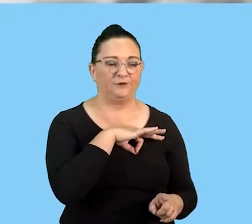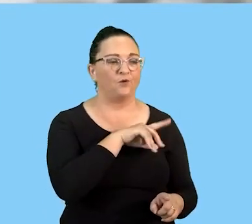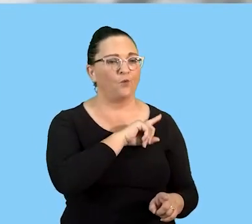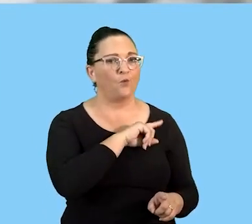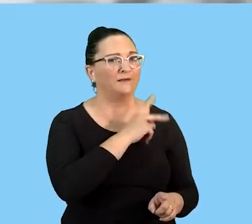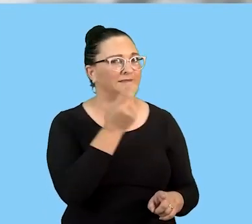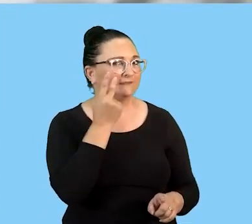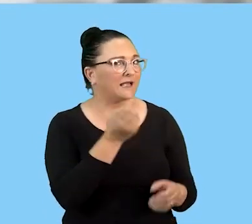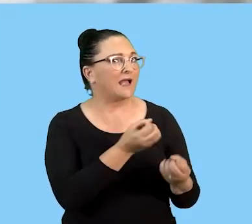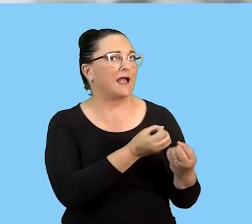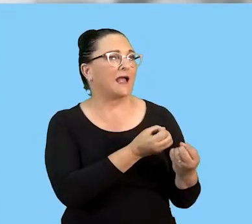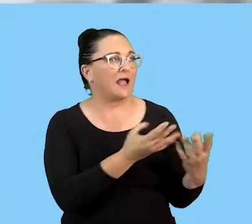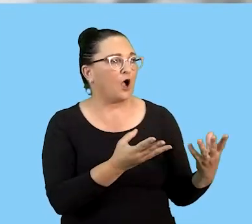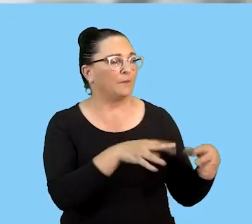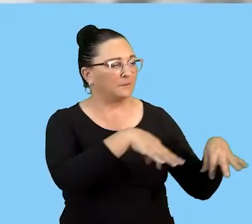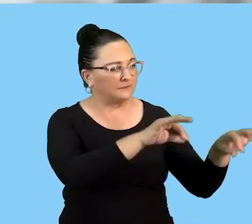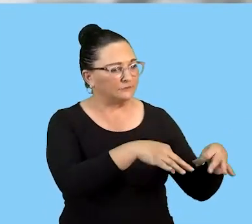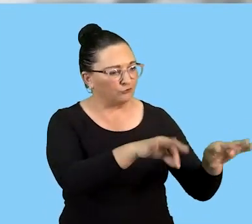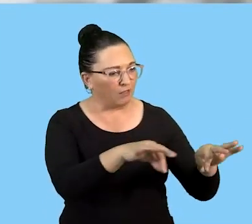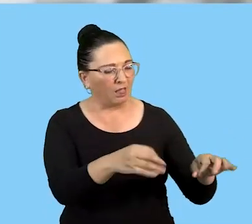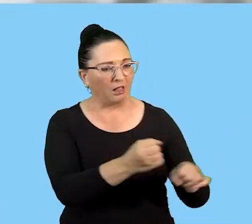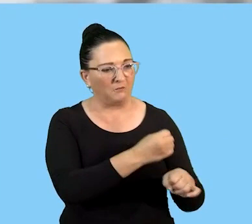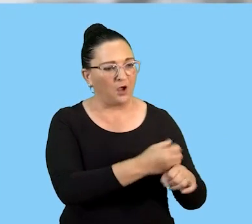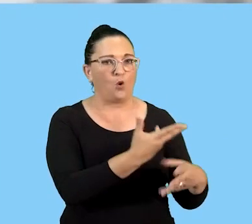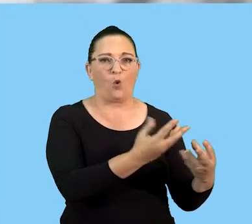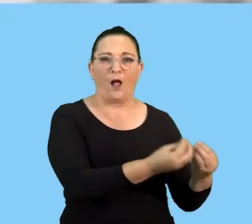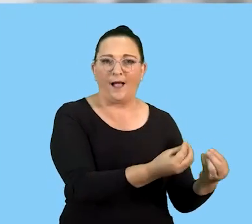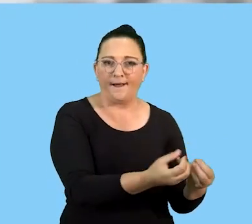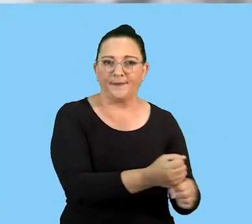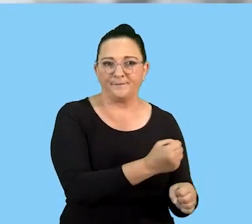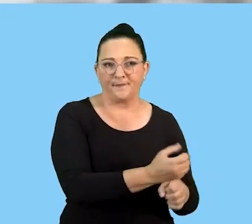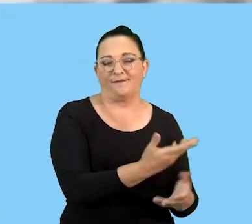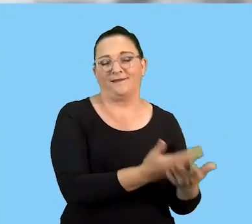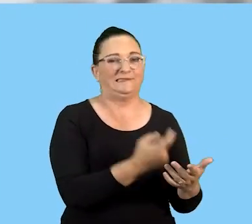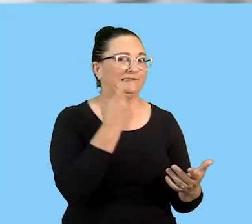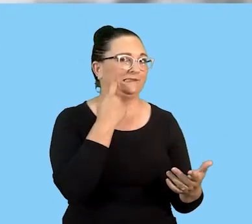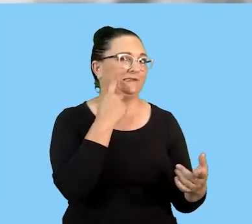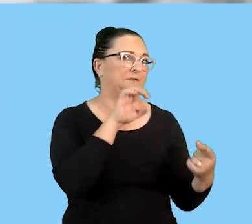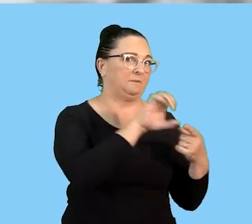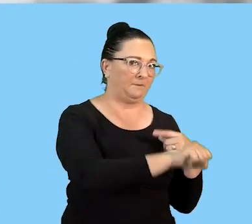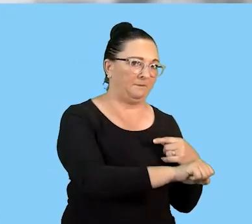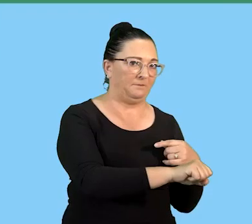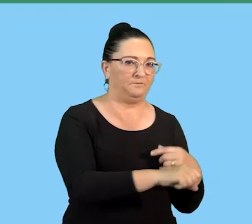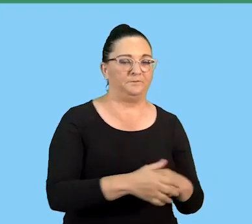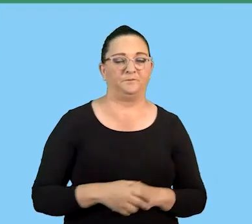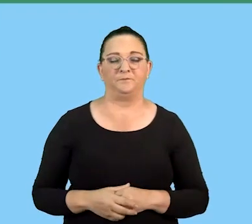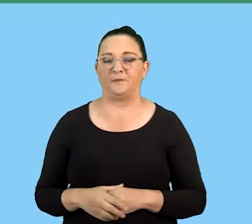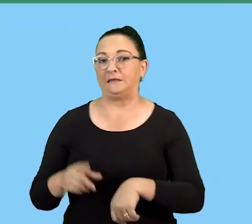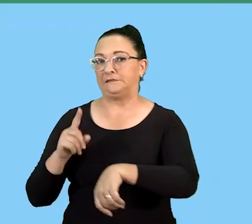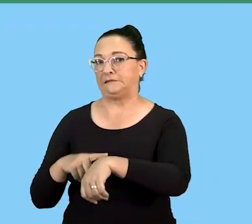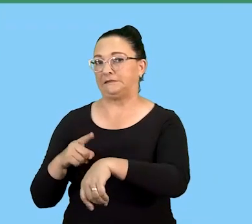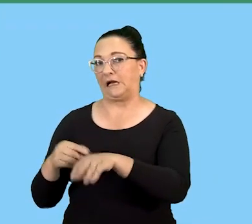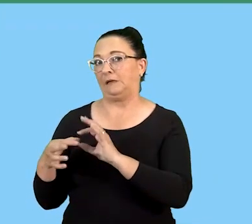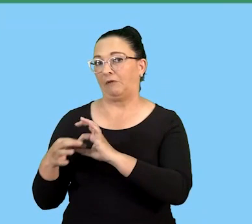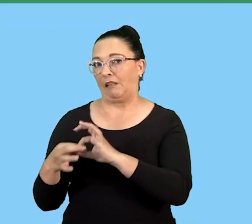are able to determine exactly how many materials or items they have produced. And then time related